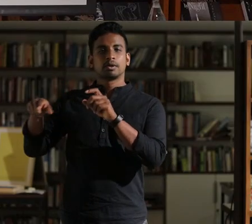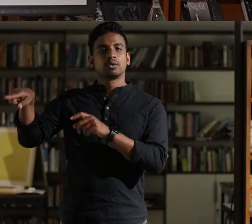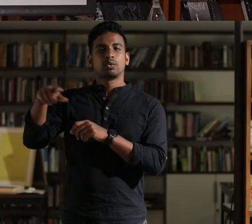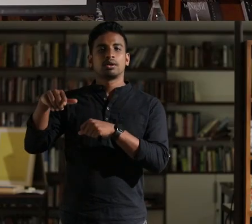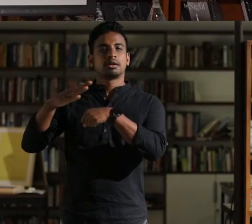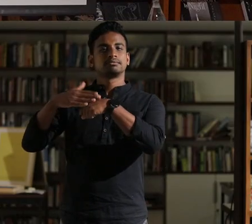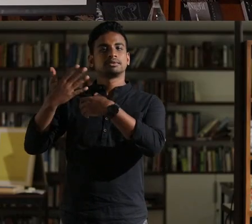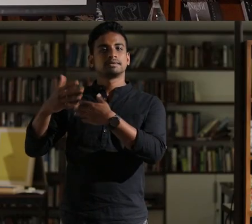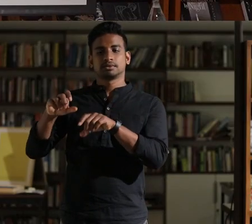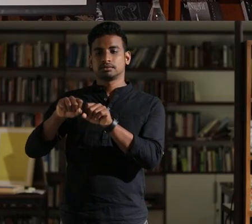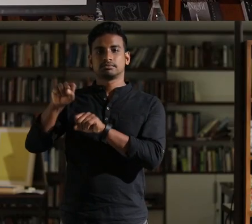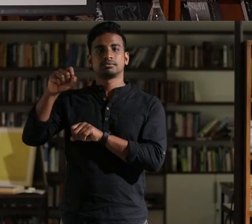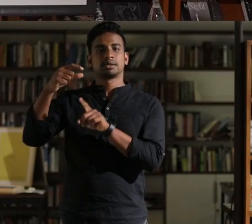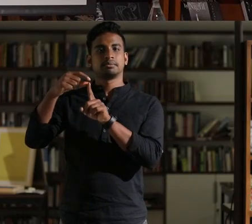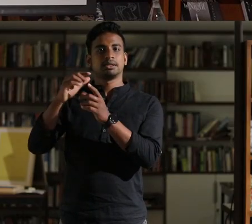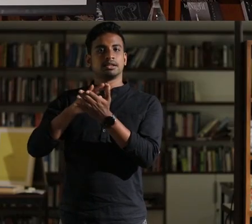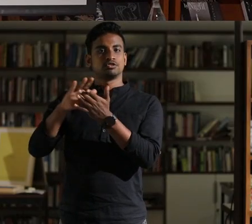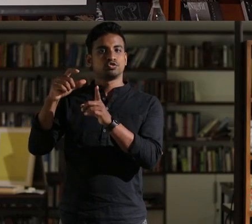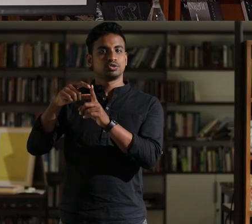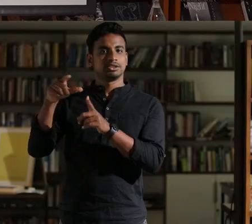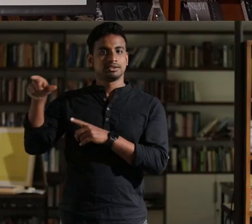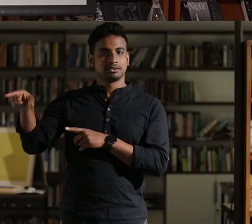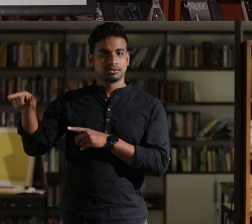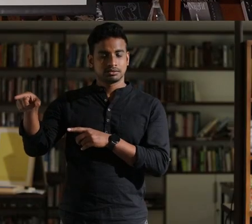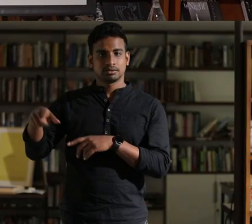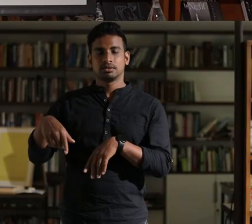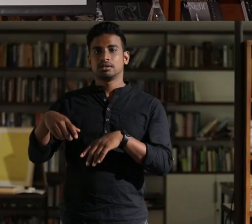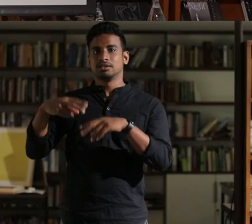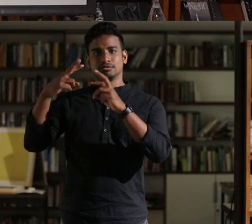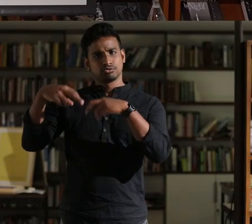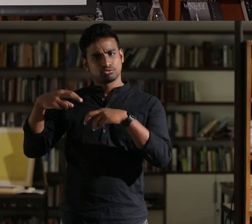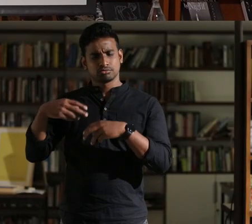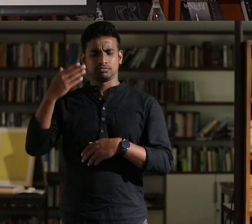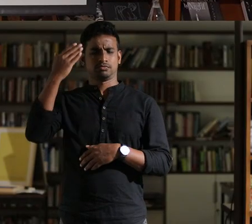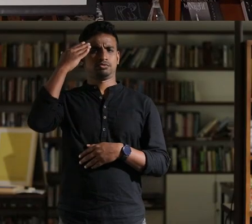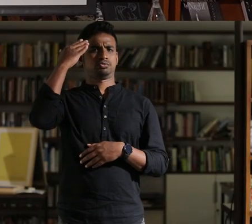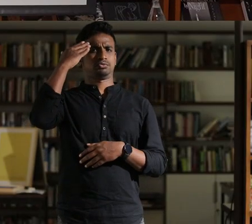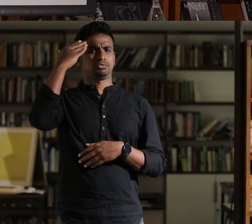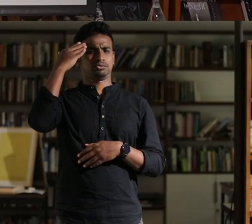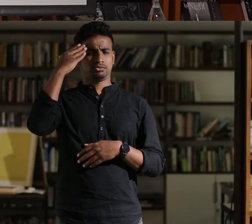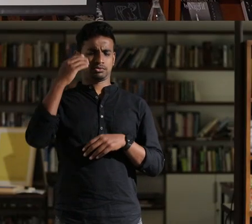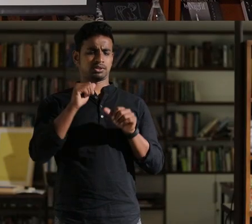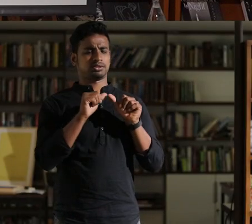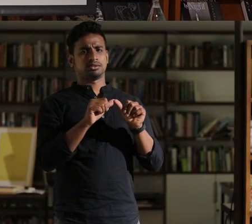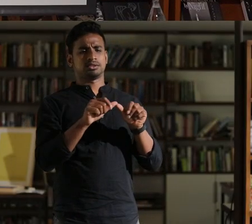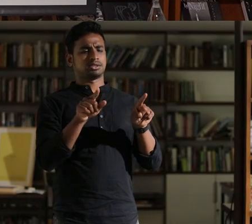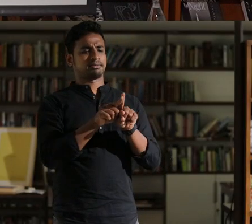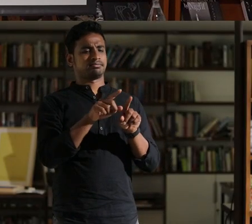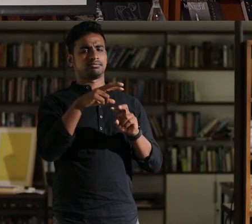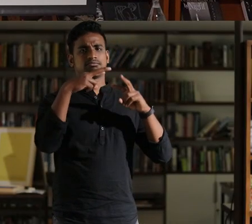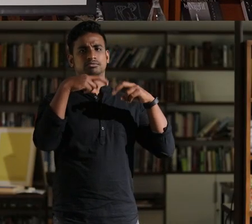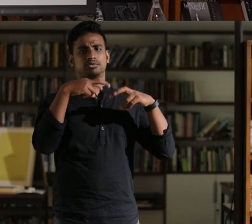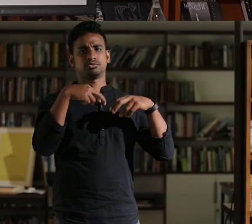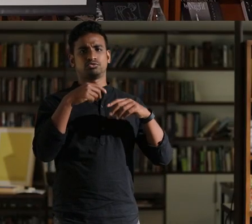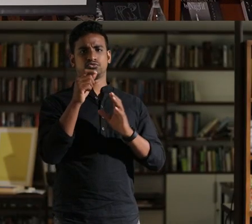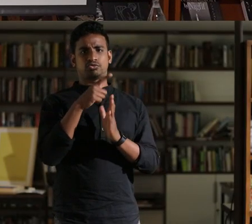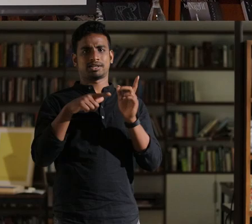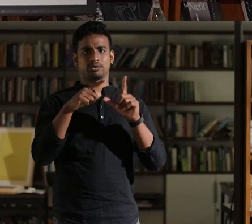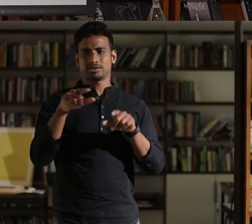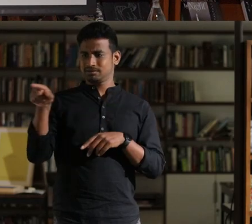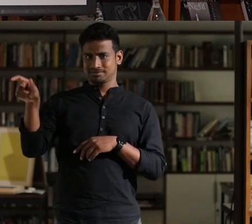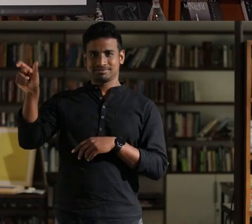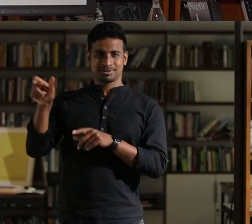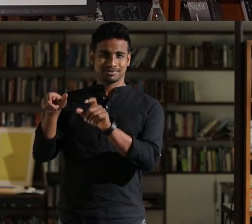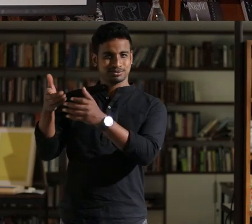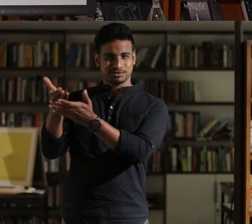fever, we will answer the way we know what these PhD walas want and we'll answer it like that. So I said, one way